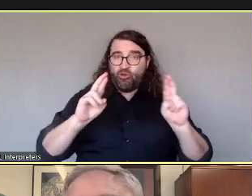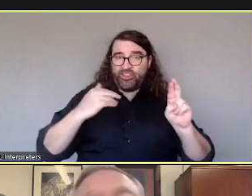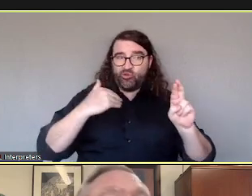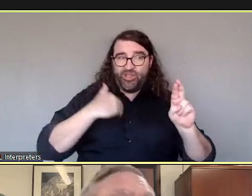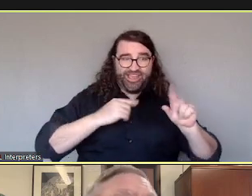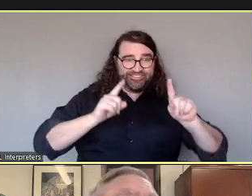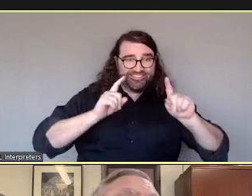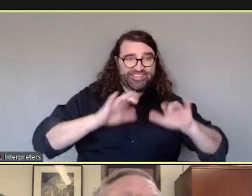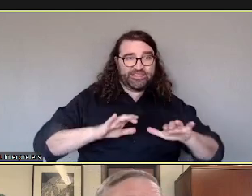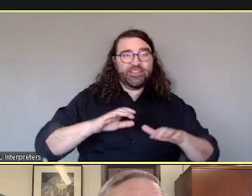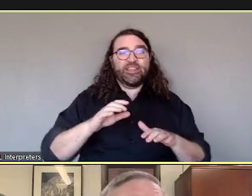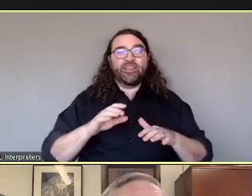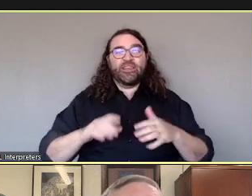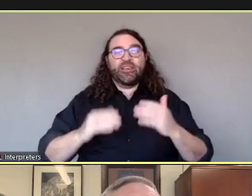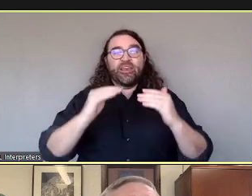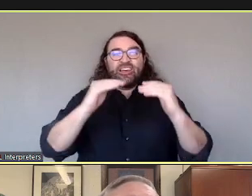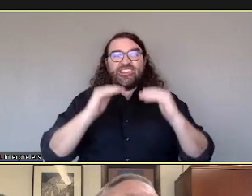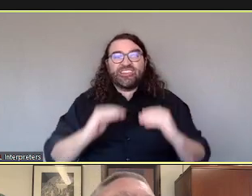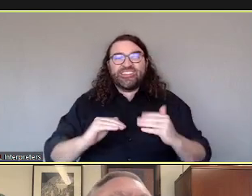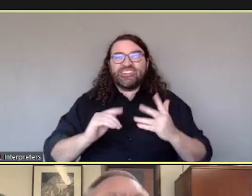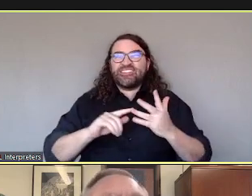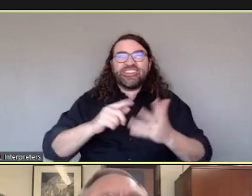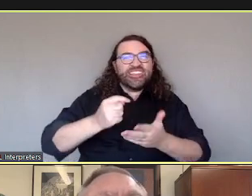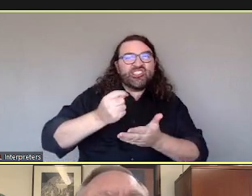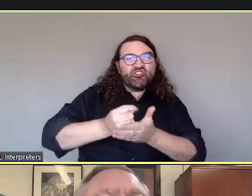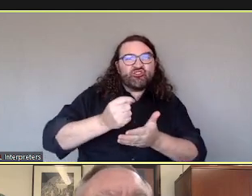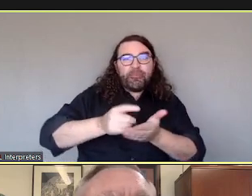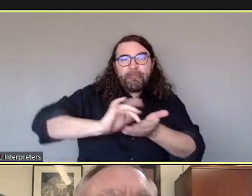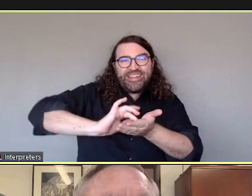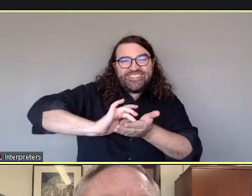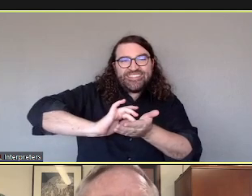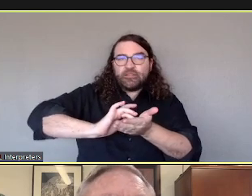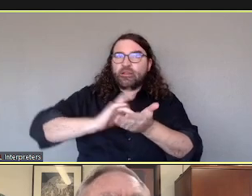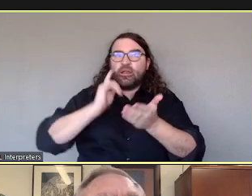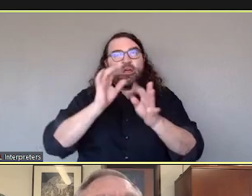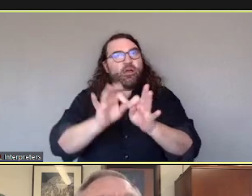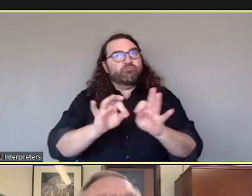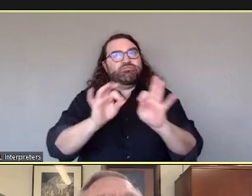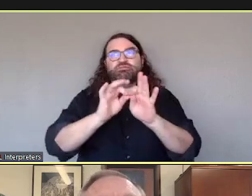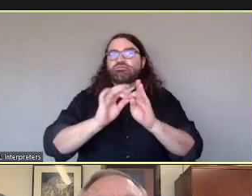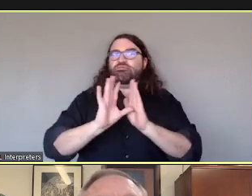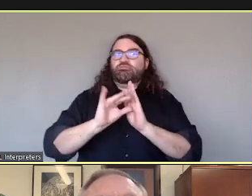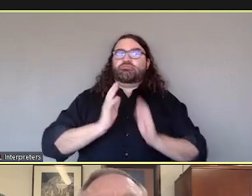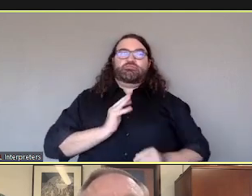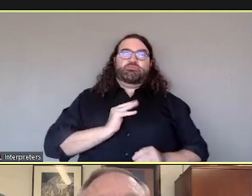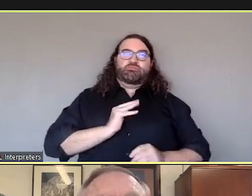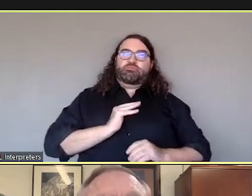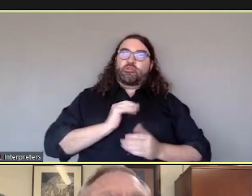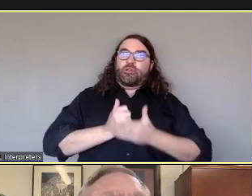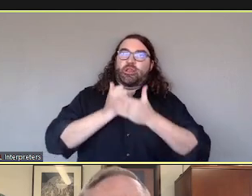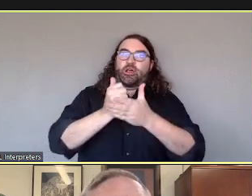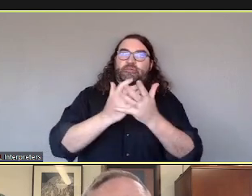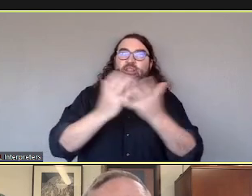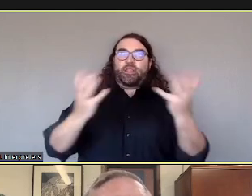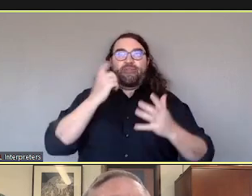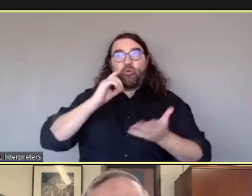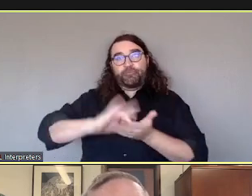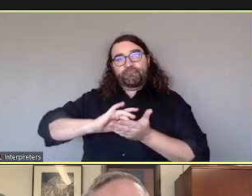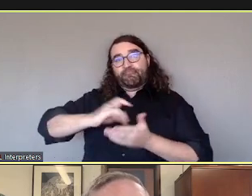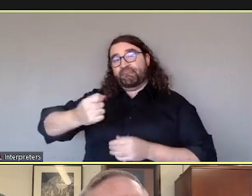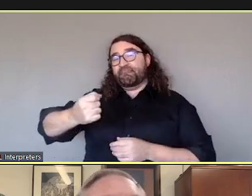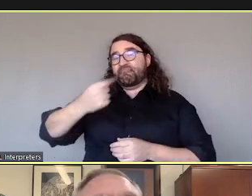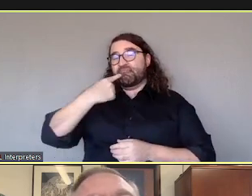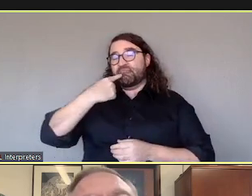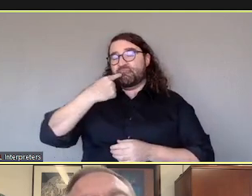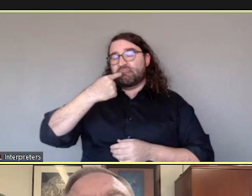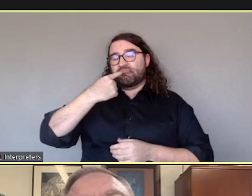about, really critical. I think that is the game changer for the pandemic is oral treatment.